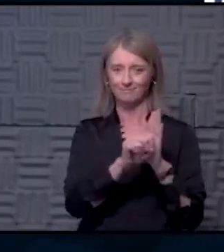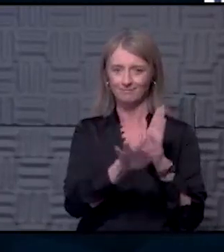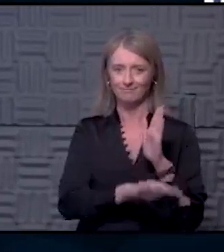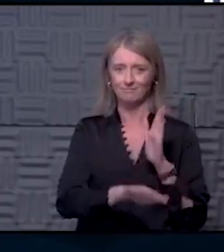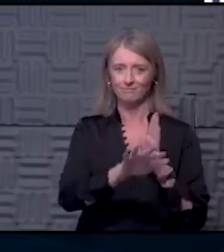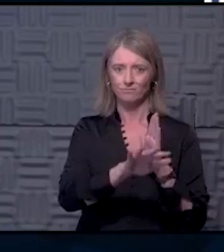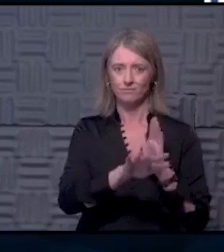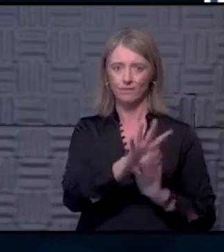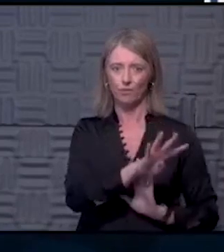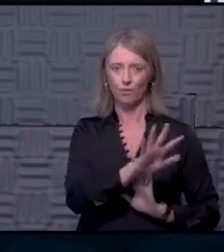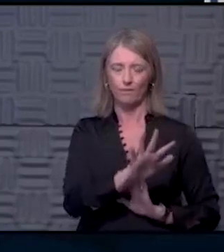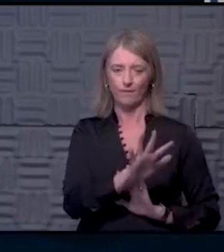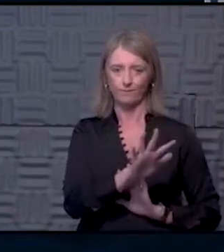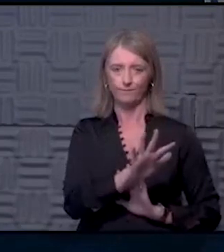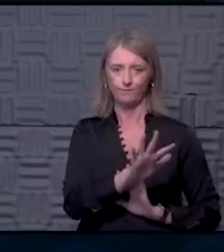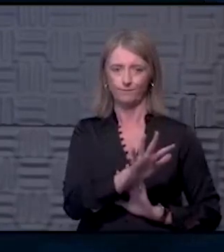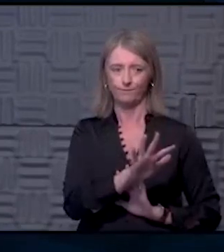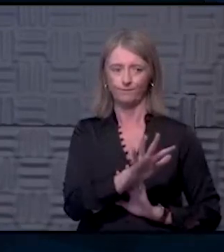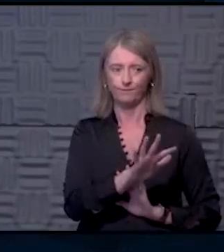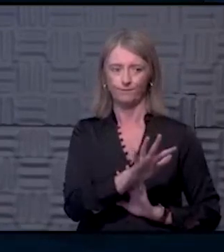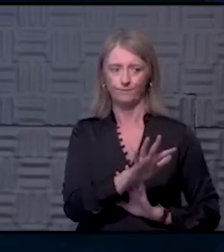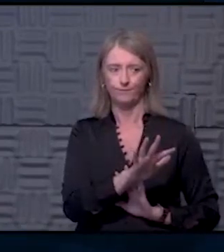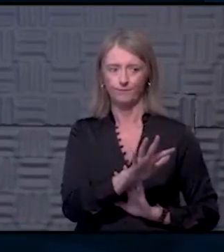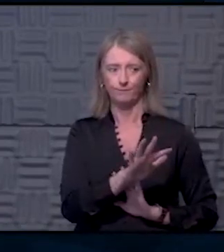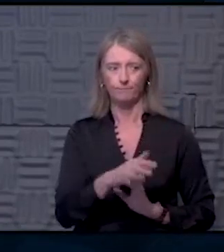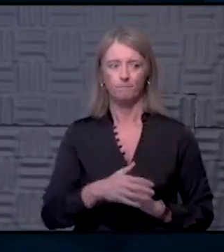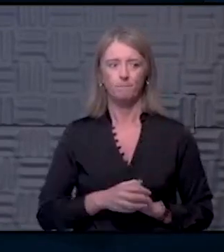that number was 45.